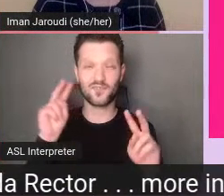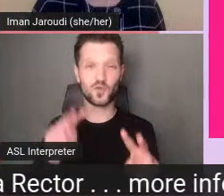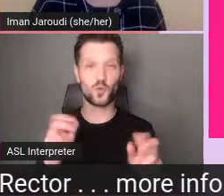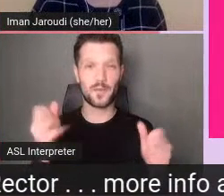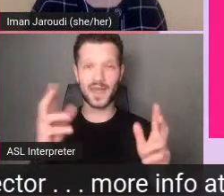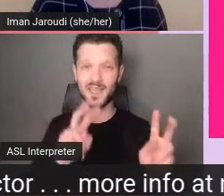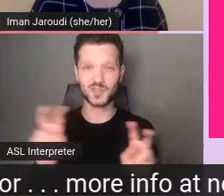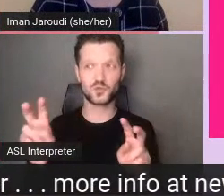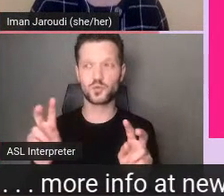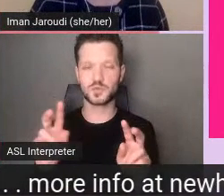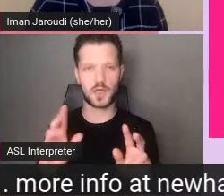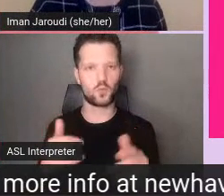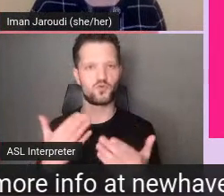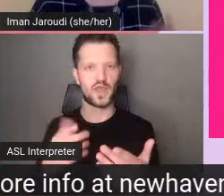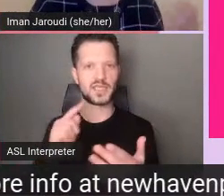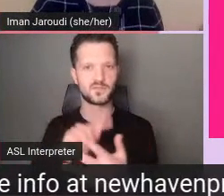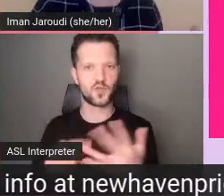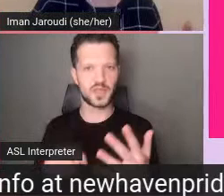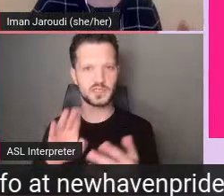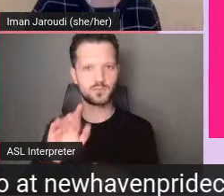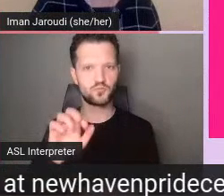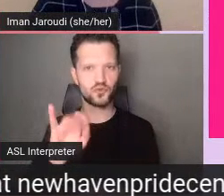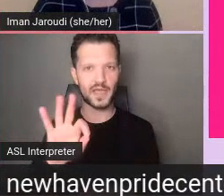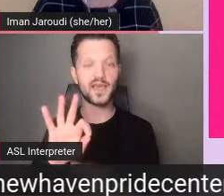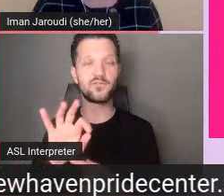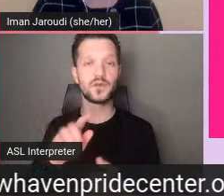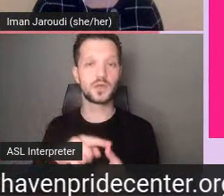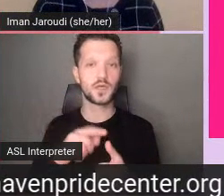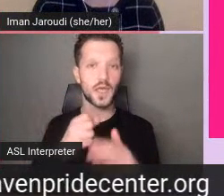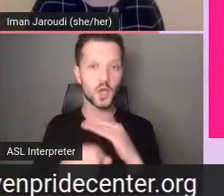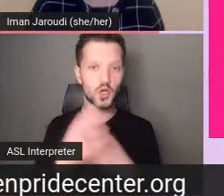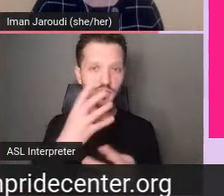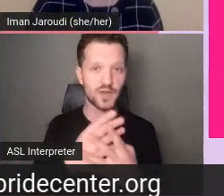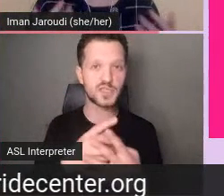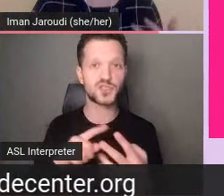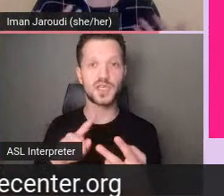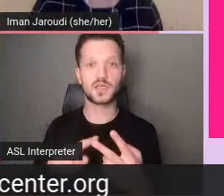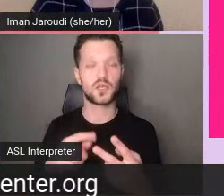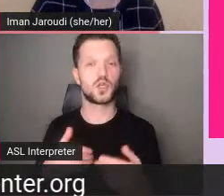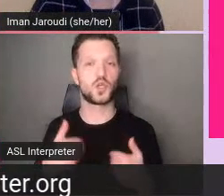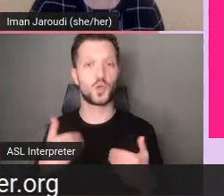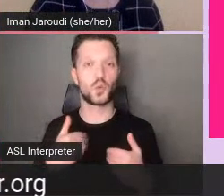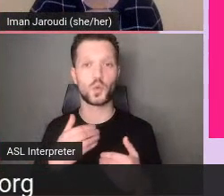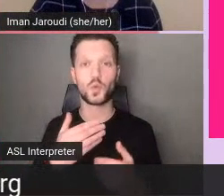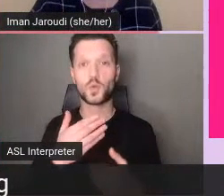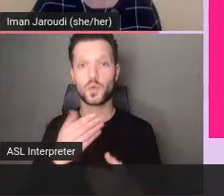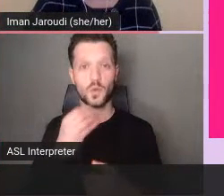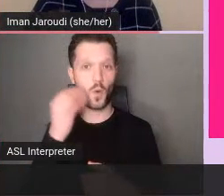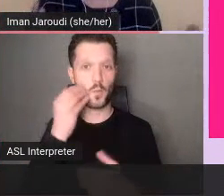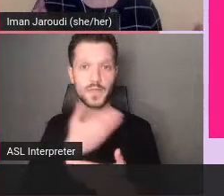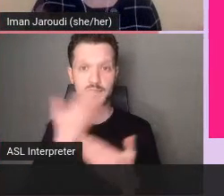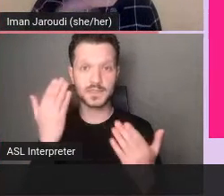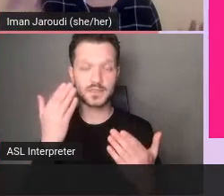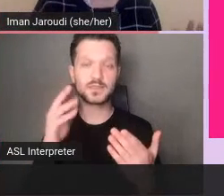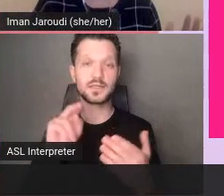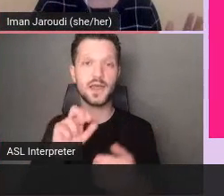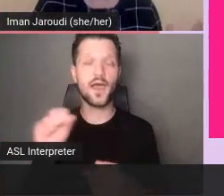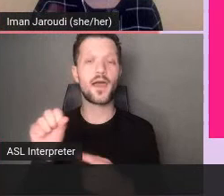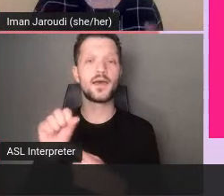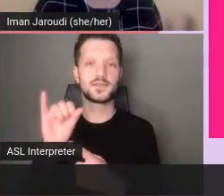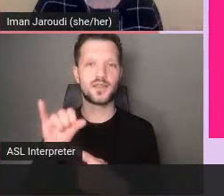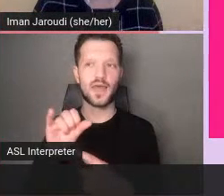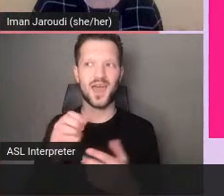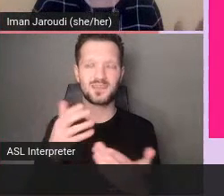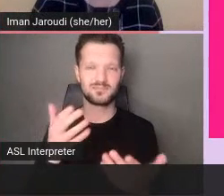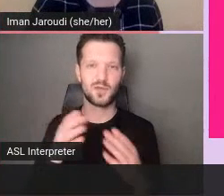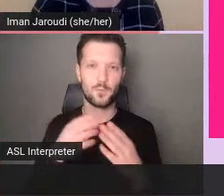raised in this advocacy brief, such as incarceration and youth homelessness, as public health issues. I'll circle back and